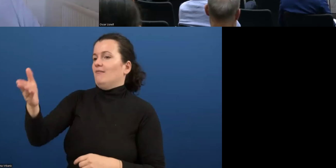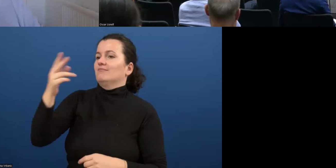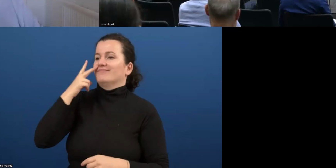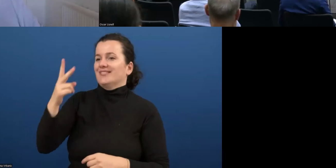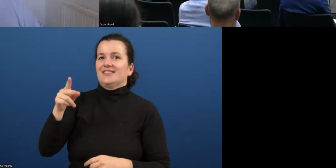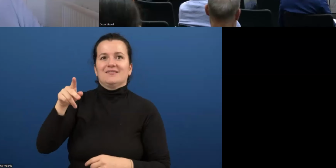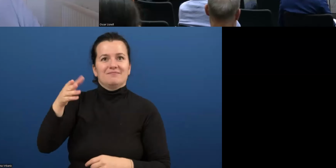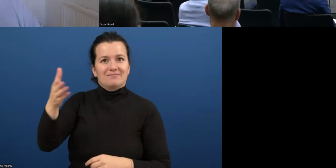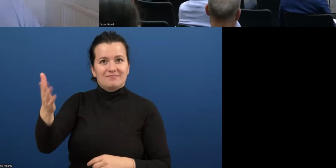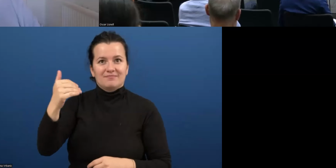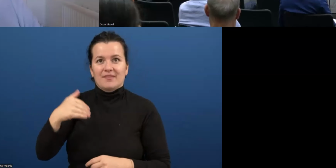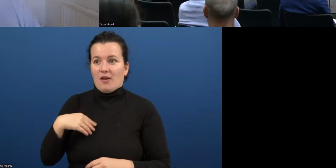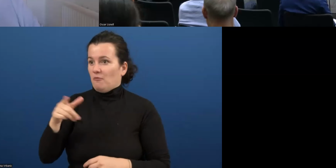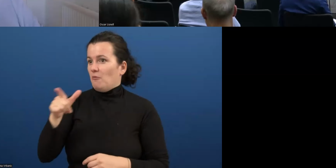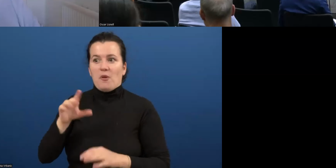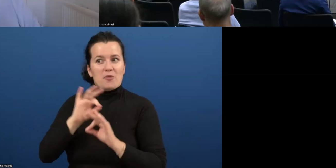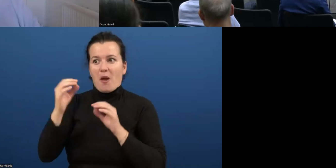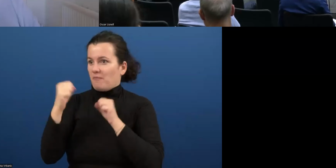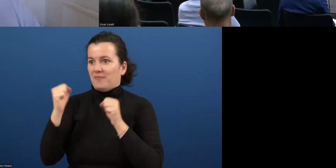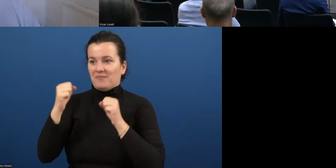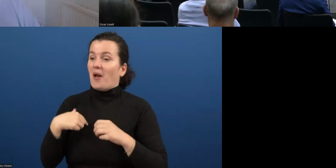didn't discuss this before.